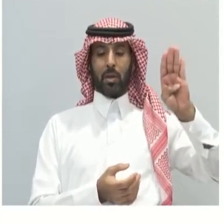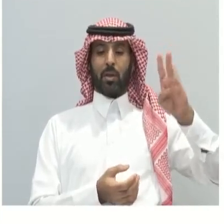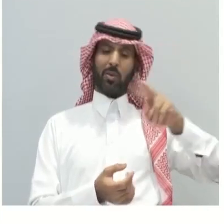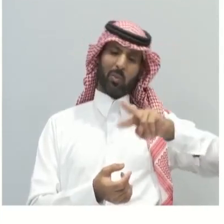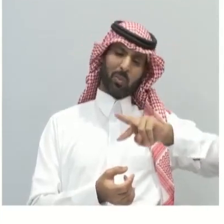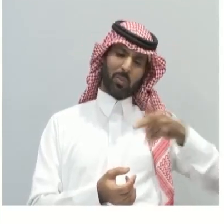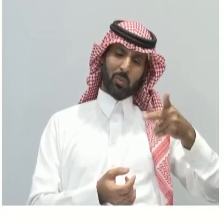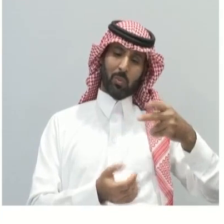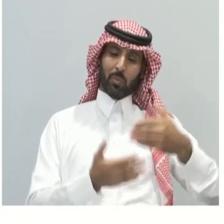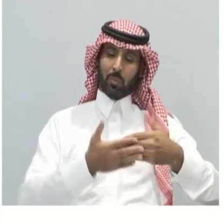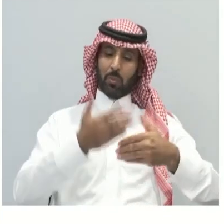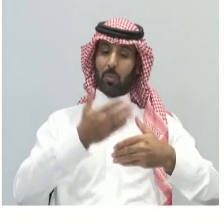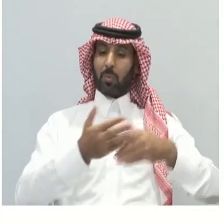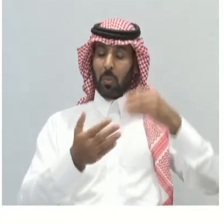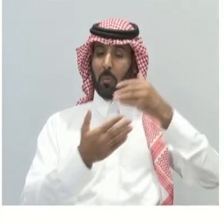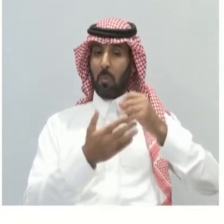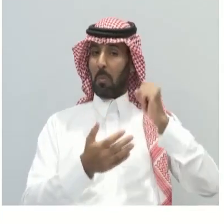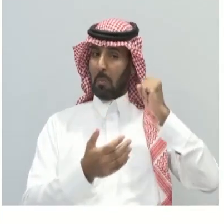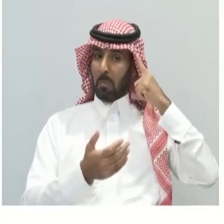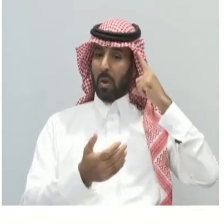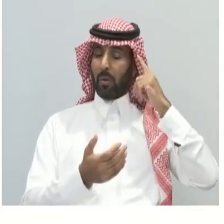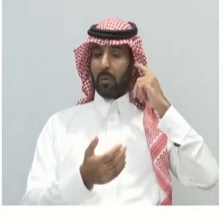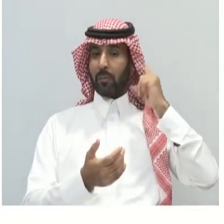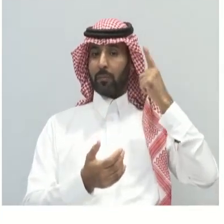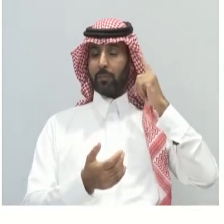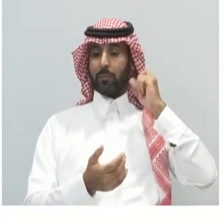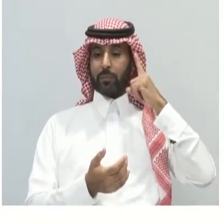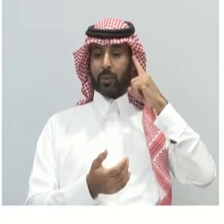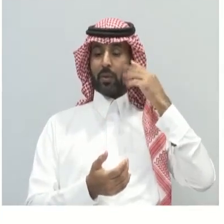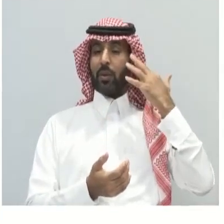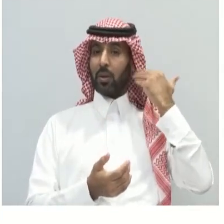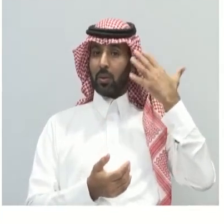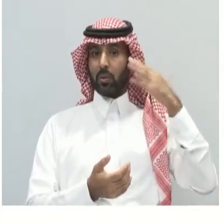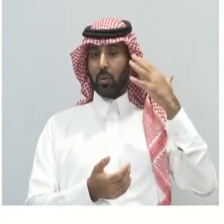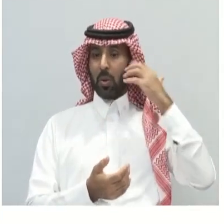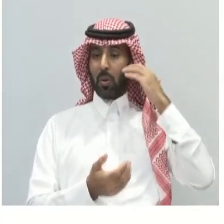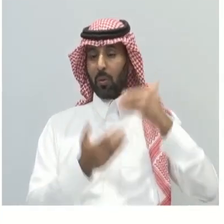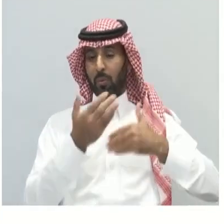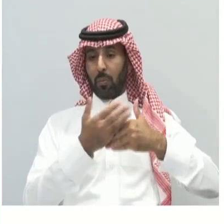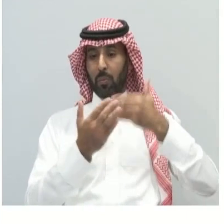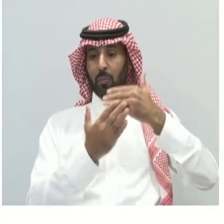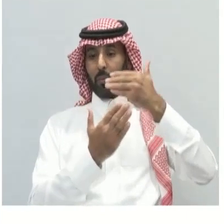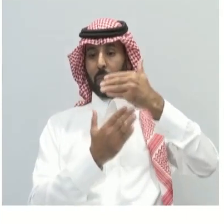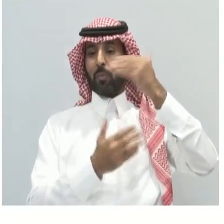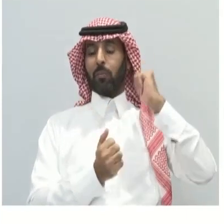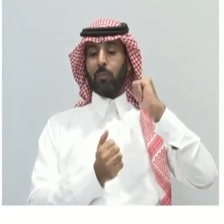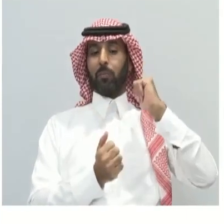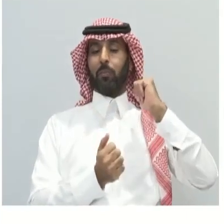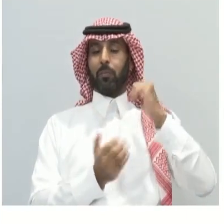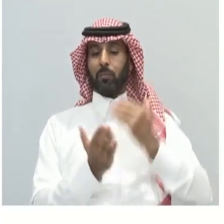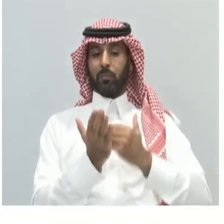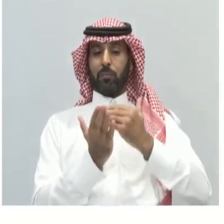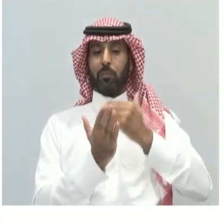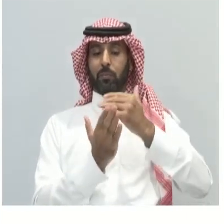change and development of an idea. The gradual means step by step, slowly. The